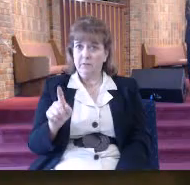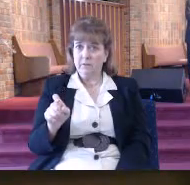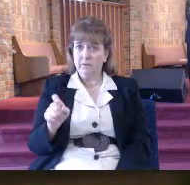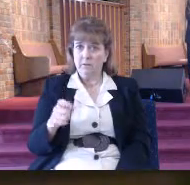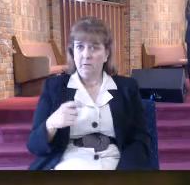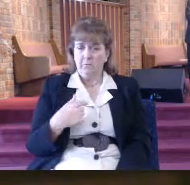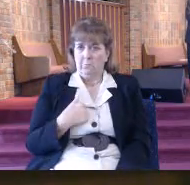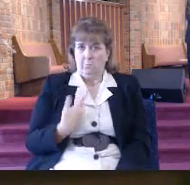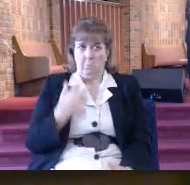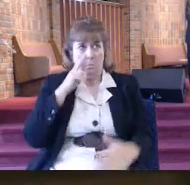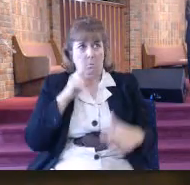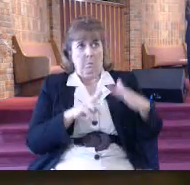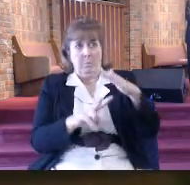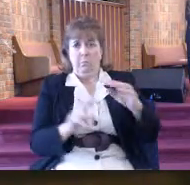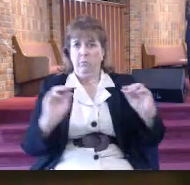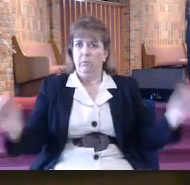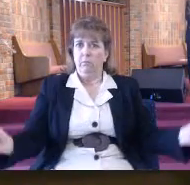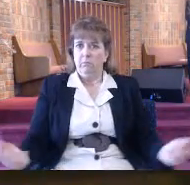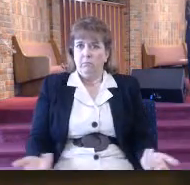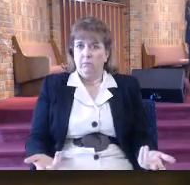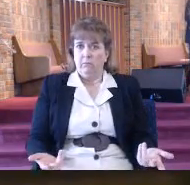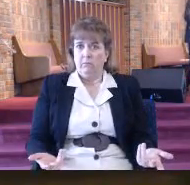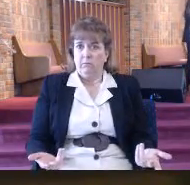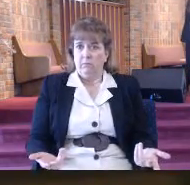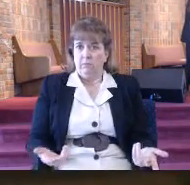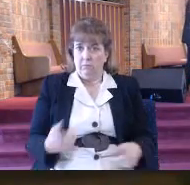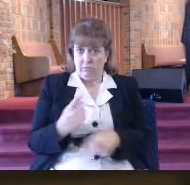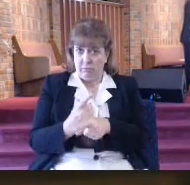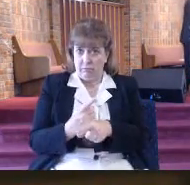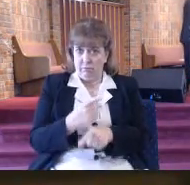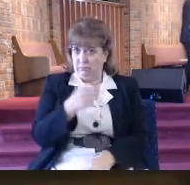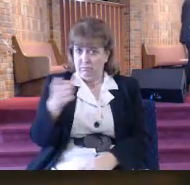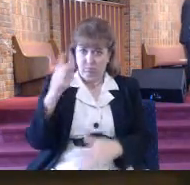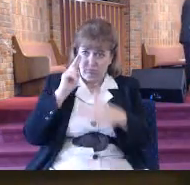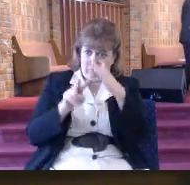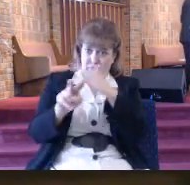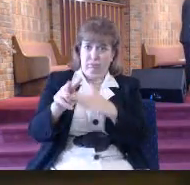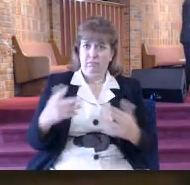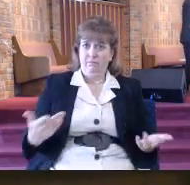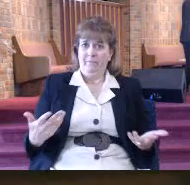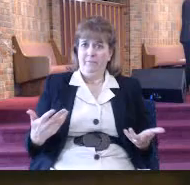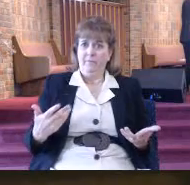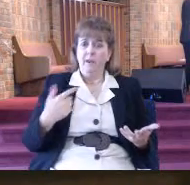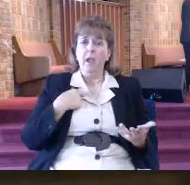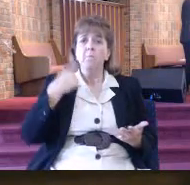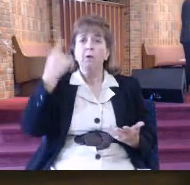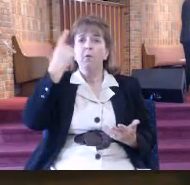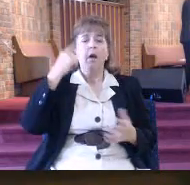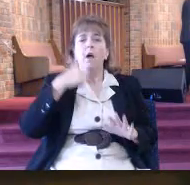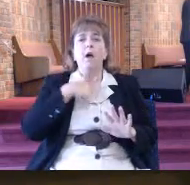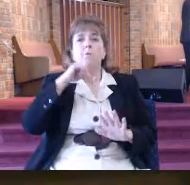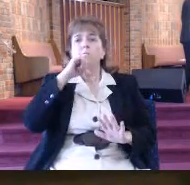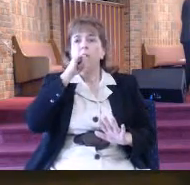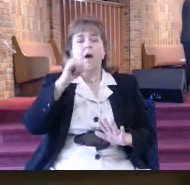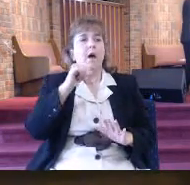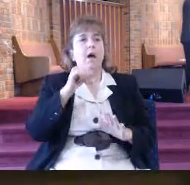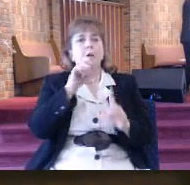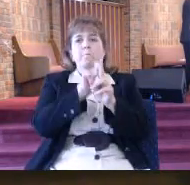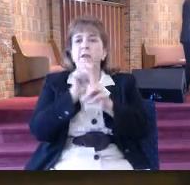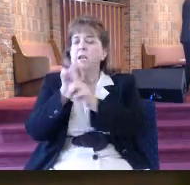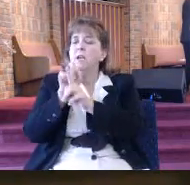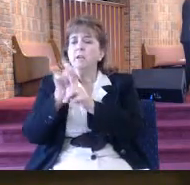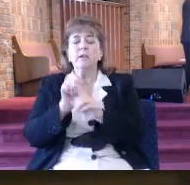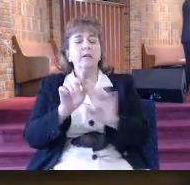I couldn't have seen that coming, could you? And I wonder about those folks, and I'm not, again, trying to put those on the spot and make them